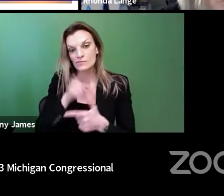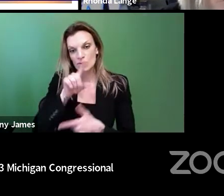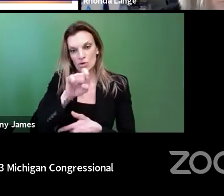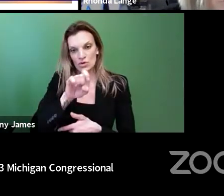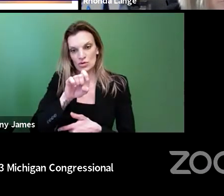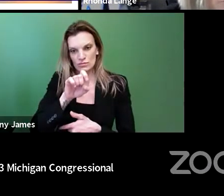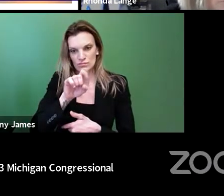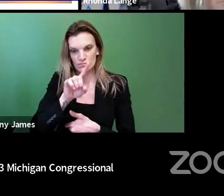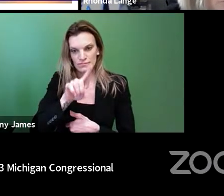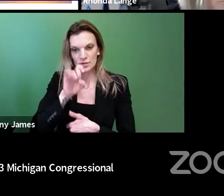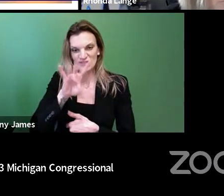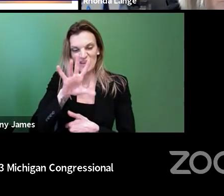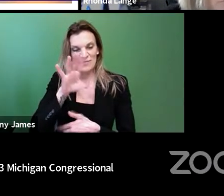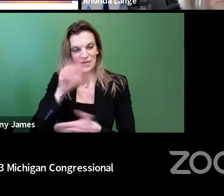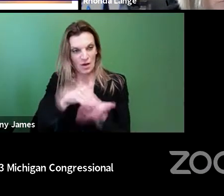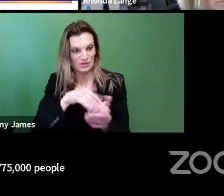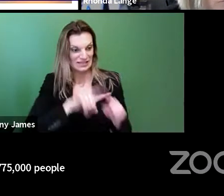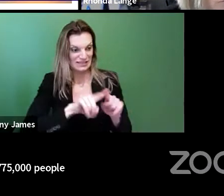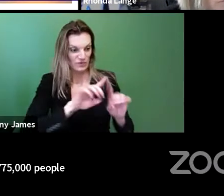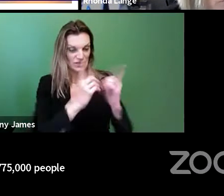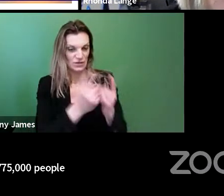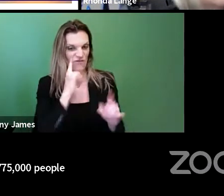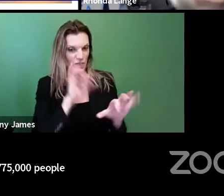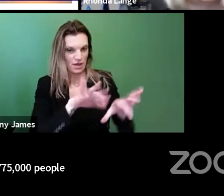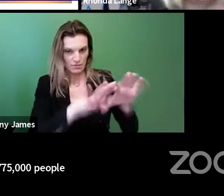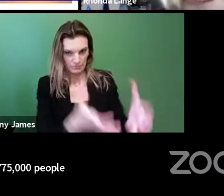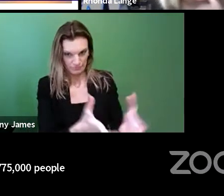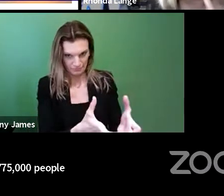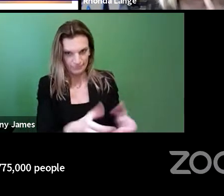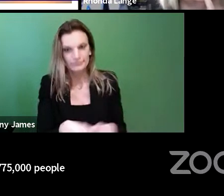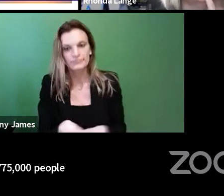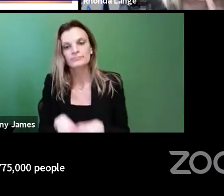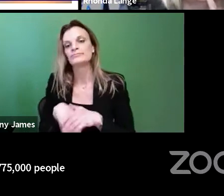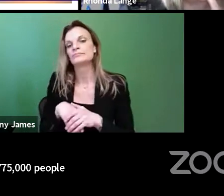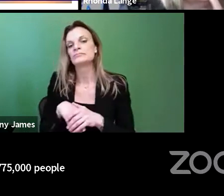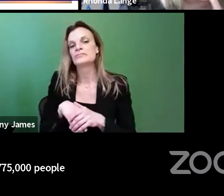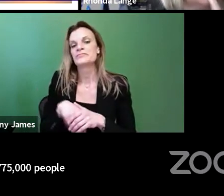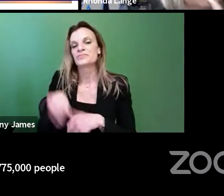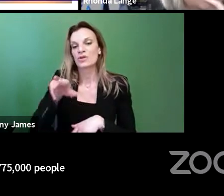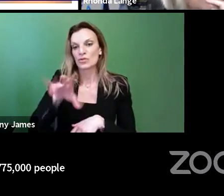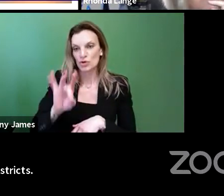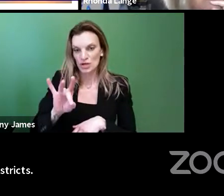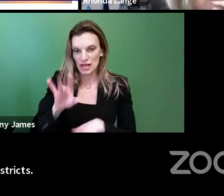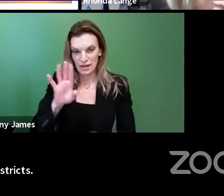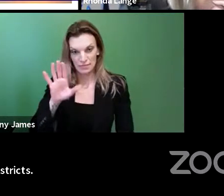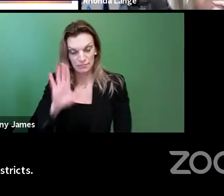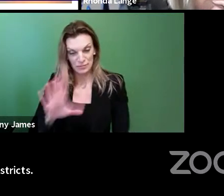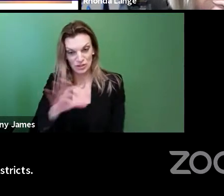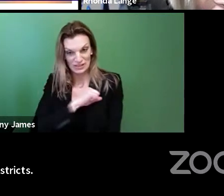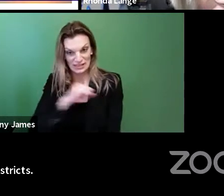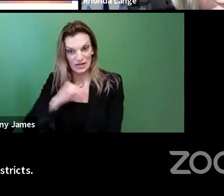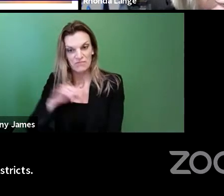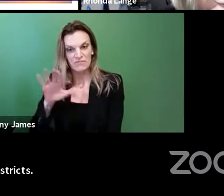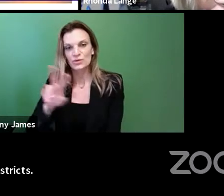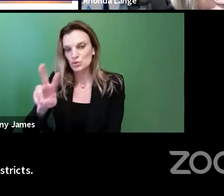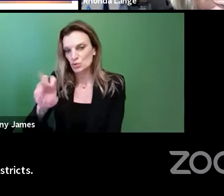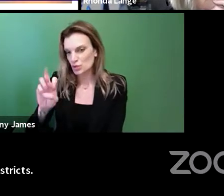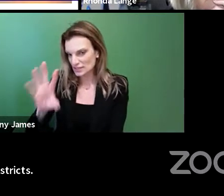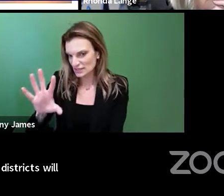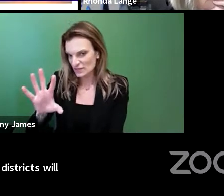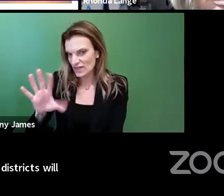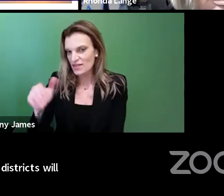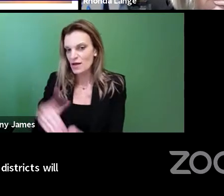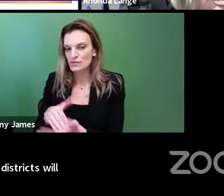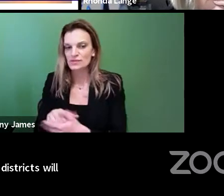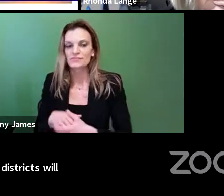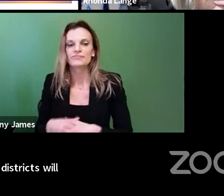775,000 people in each of those districts. The 38 Michigan Senate districts will have about 265,000